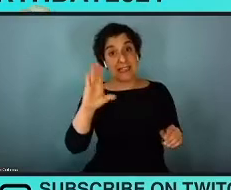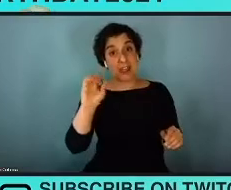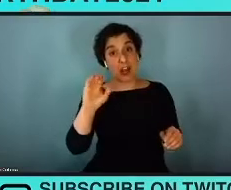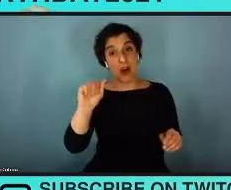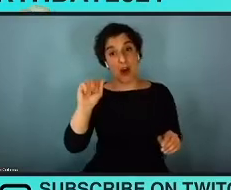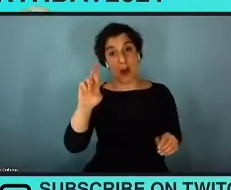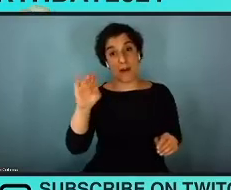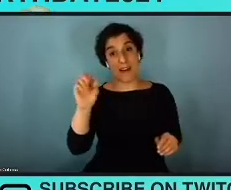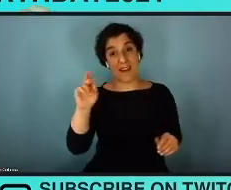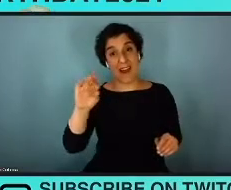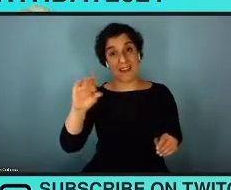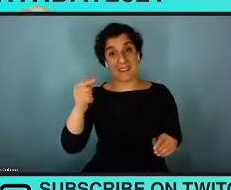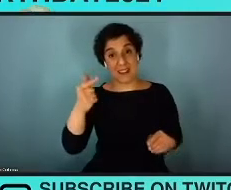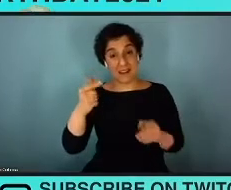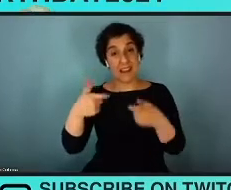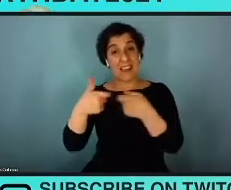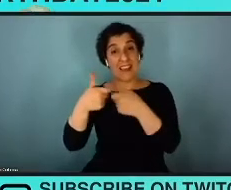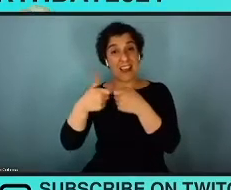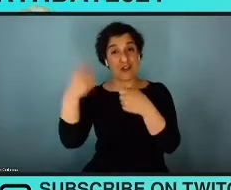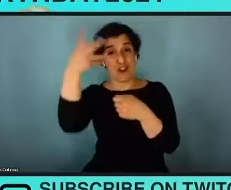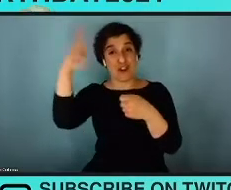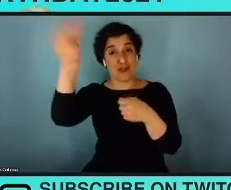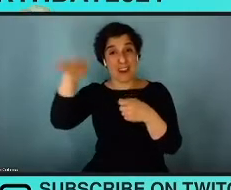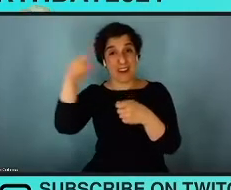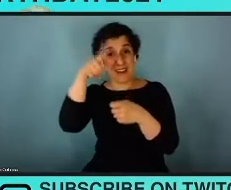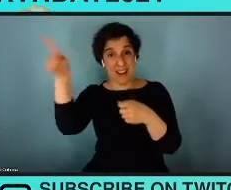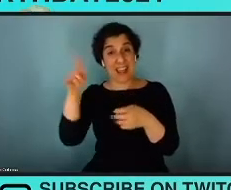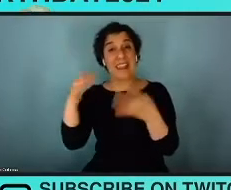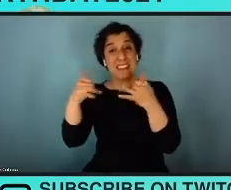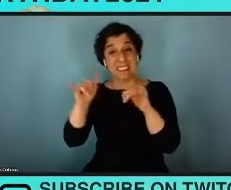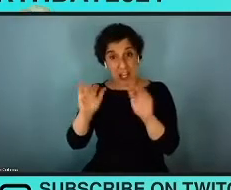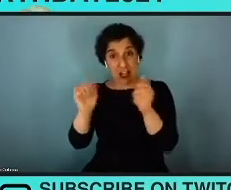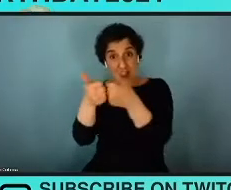which is still a challenge, but we do have technology that would allow us to do that.